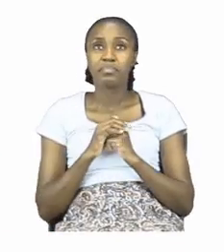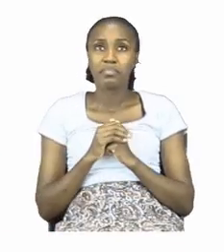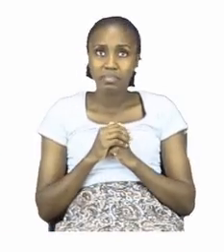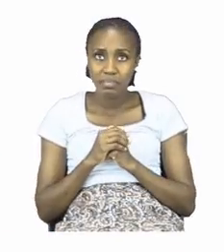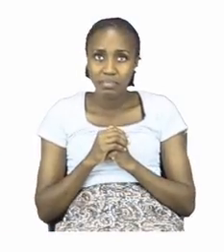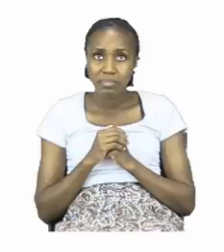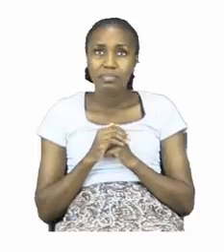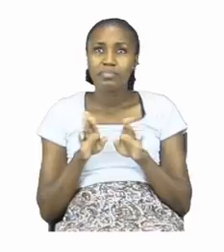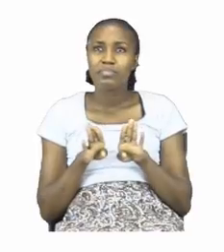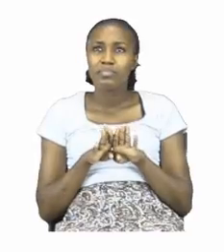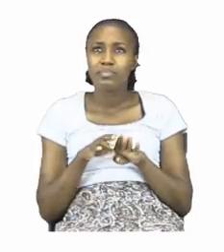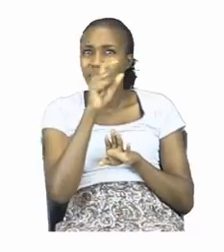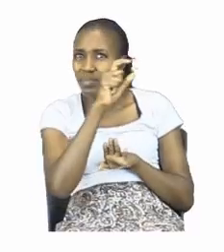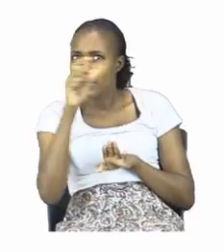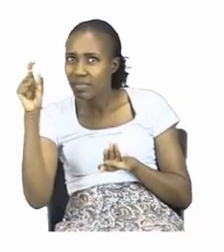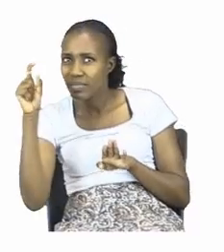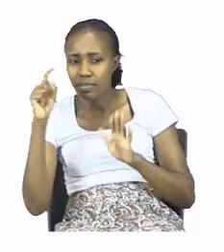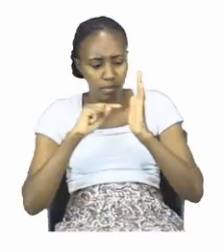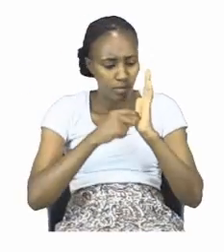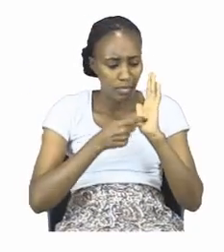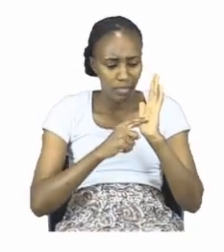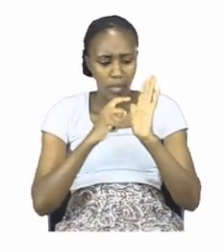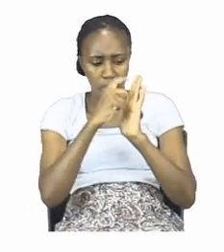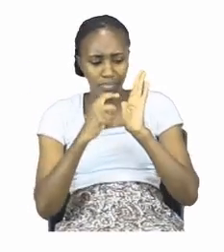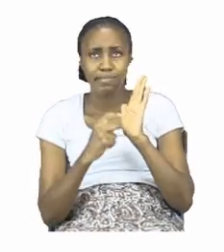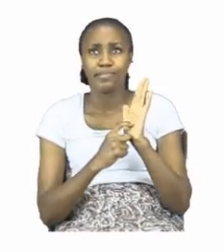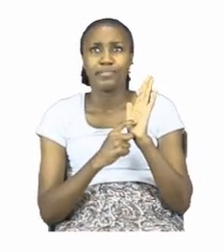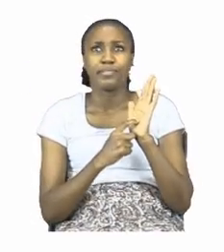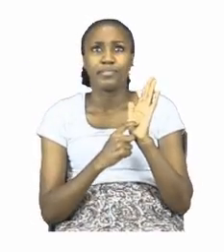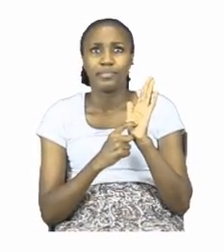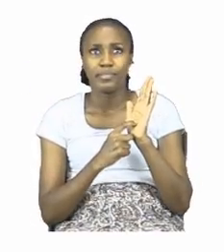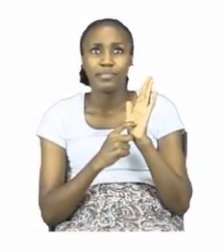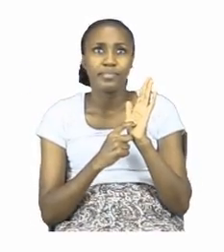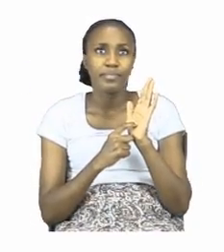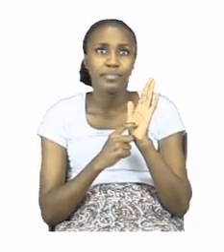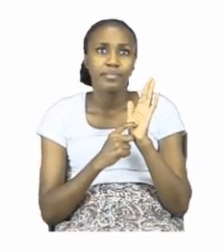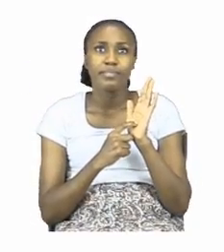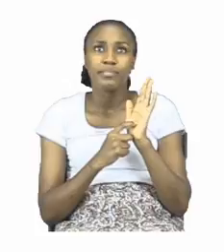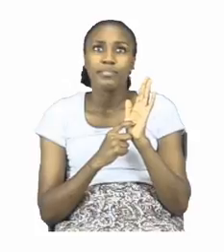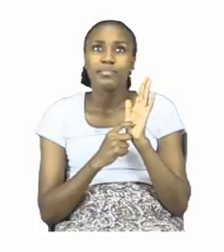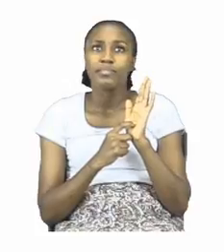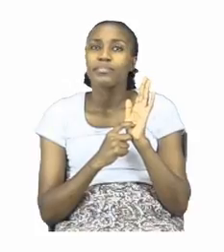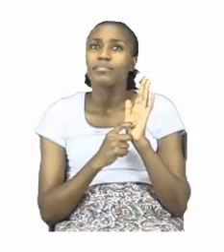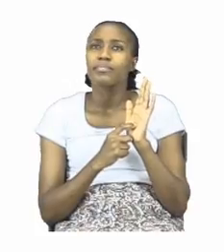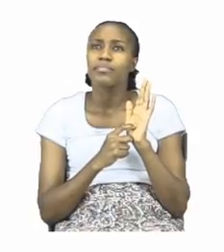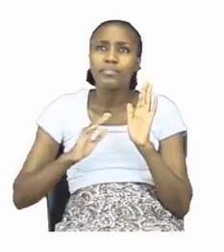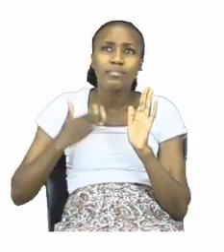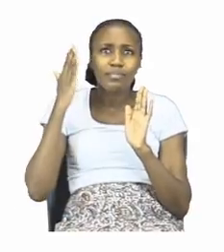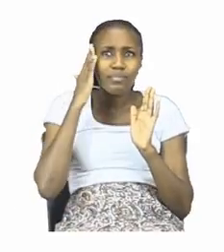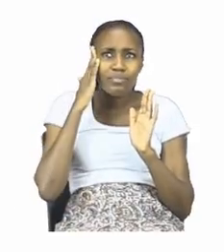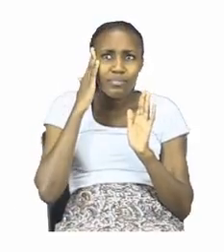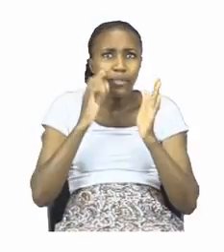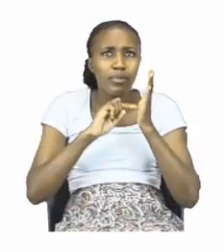going to be doing statements and questions. We're going to find out what makes a statement and